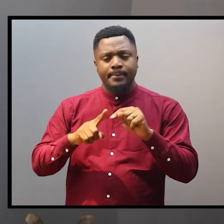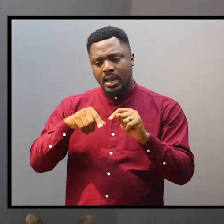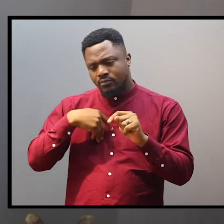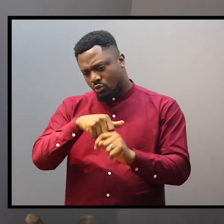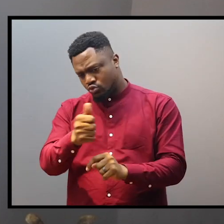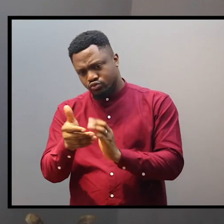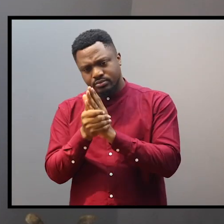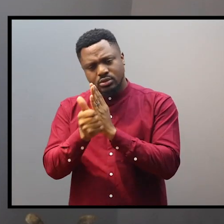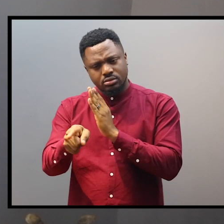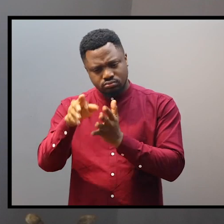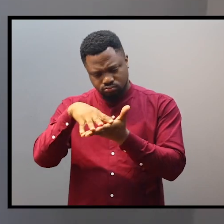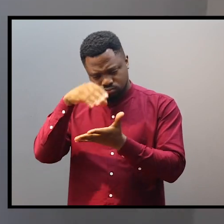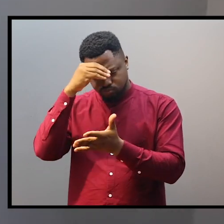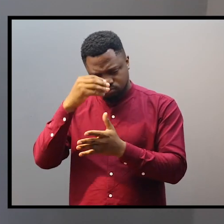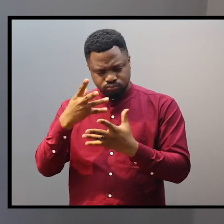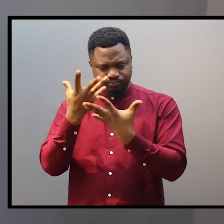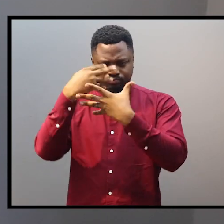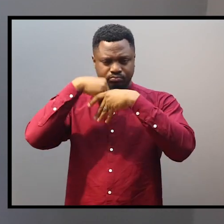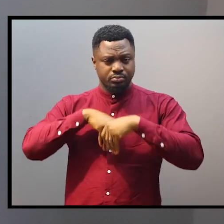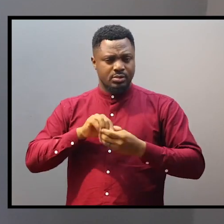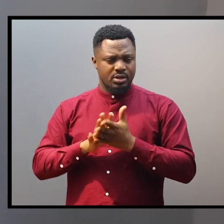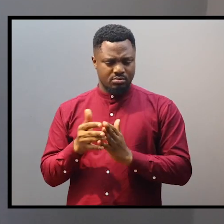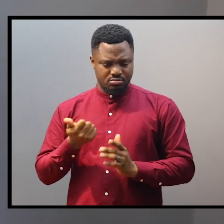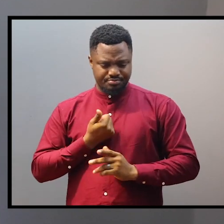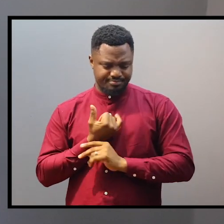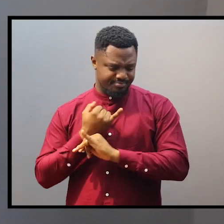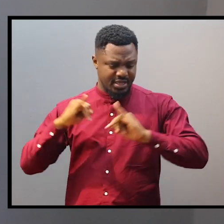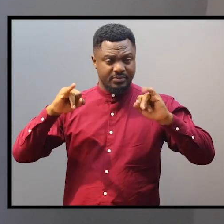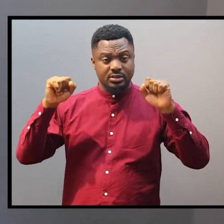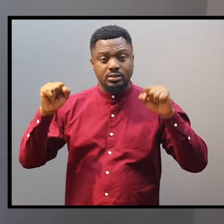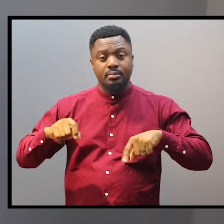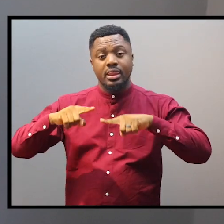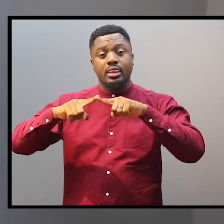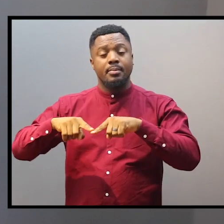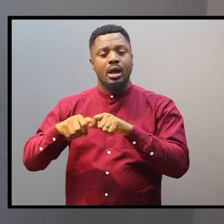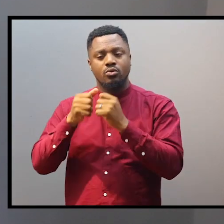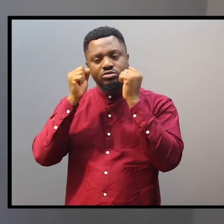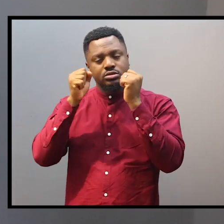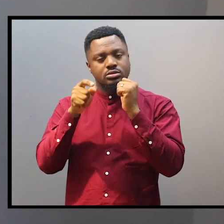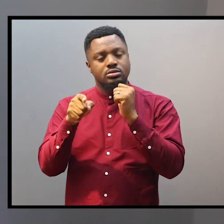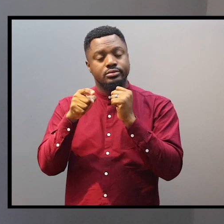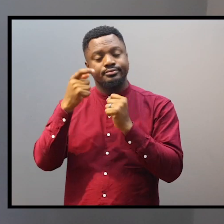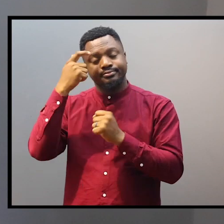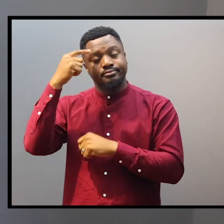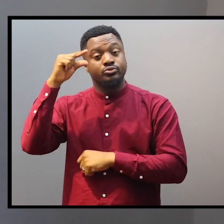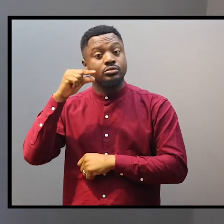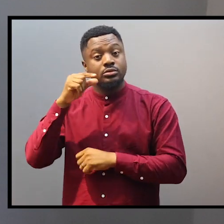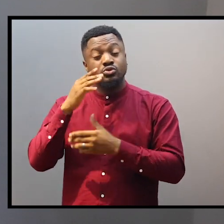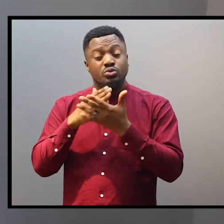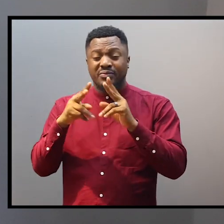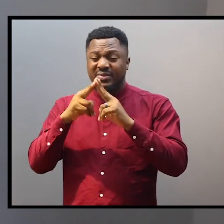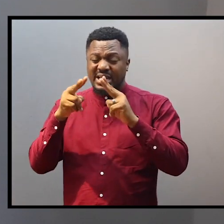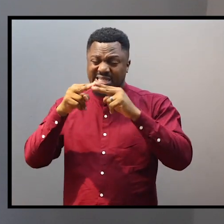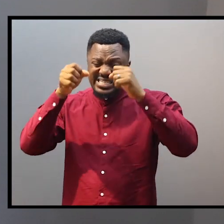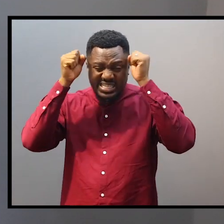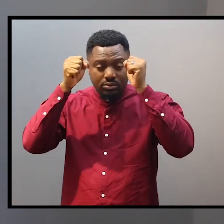there are a lot of skills that they can learn and they can become self-sufficient depending on the severity. For the very